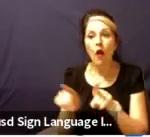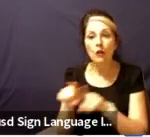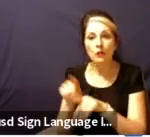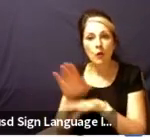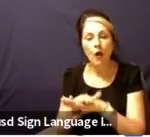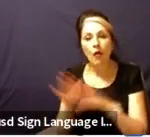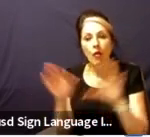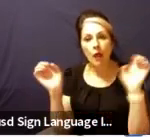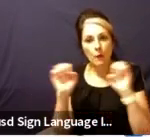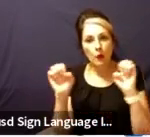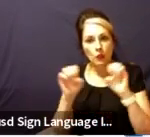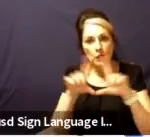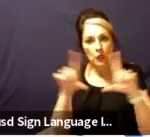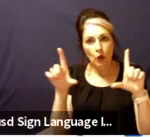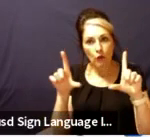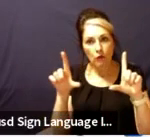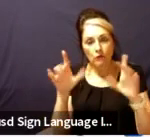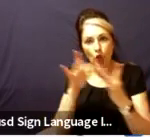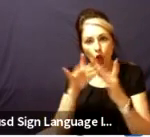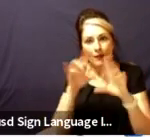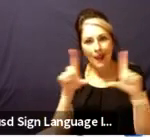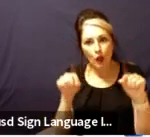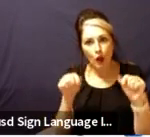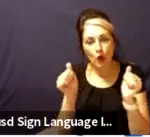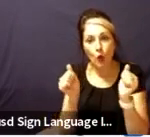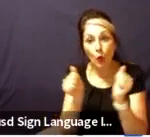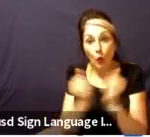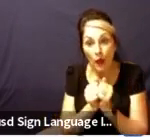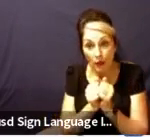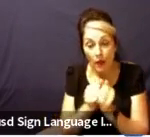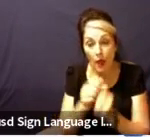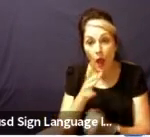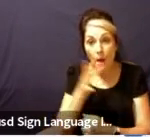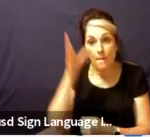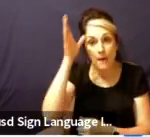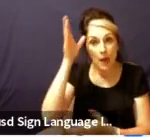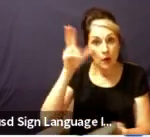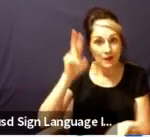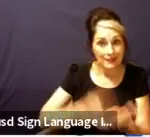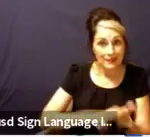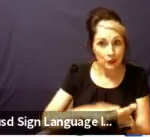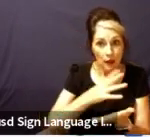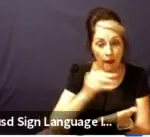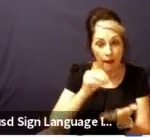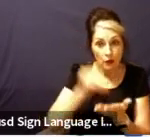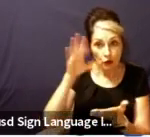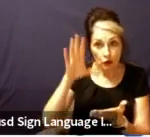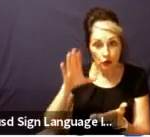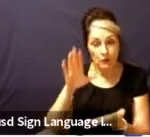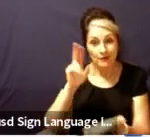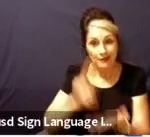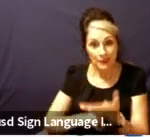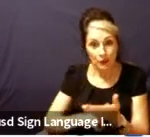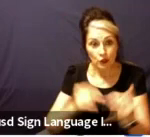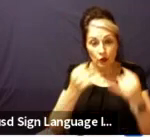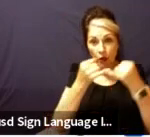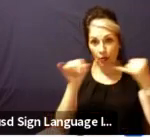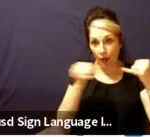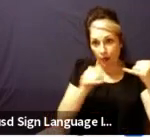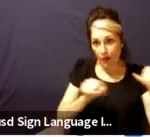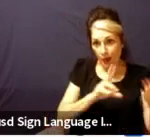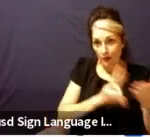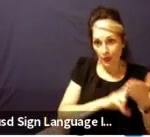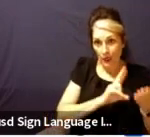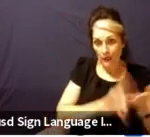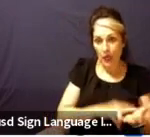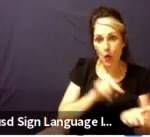this emergency contact card with a parent signature and a student signature line. You will then go ahead and